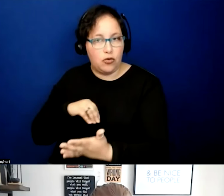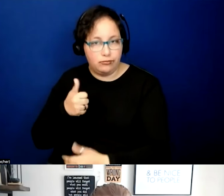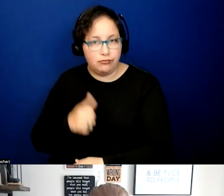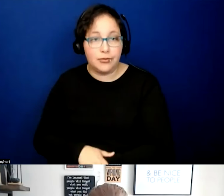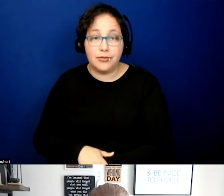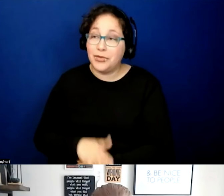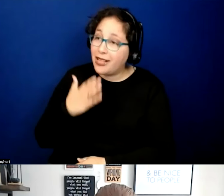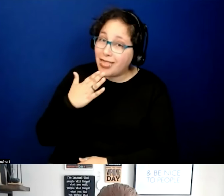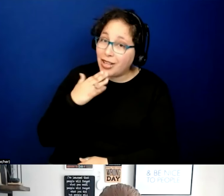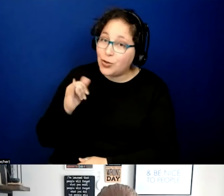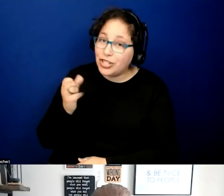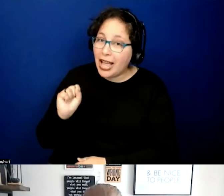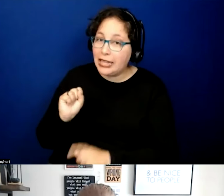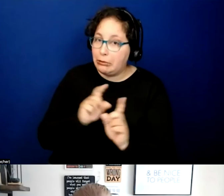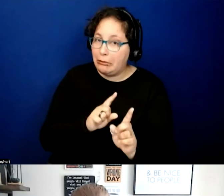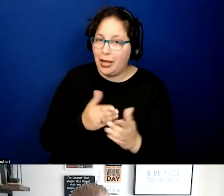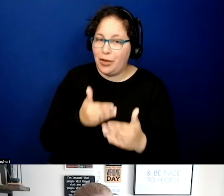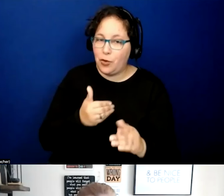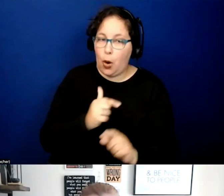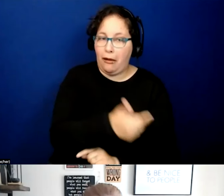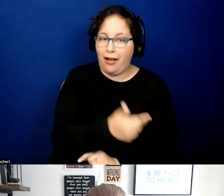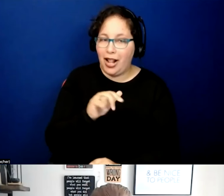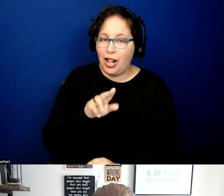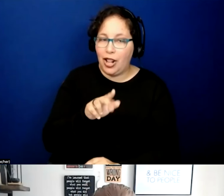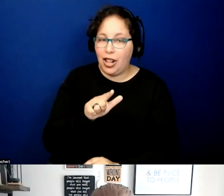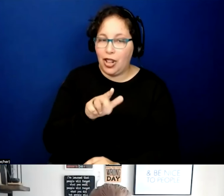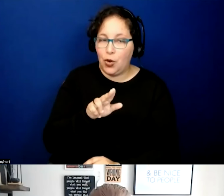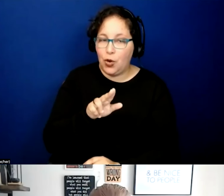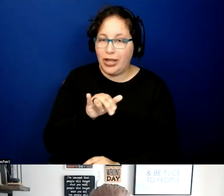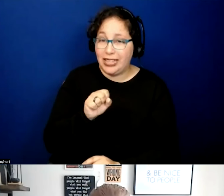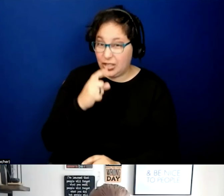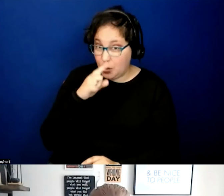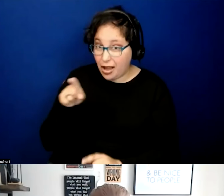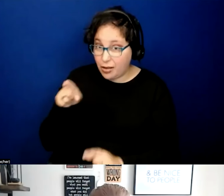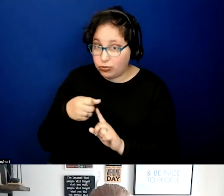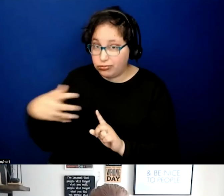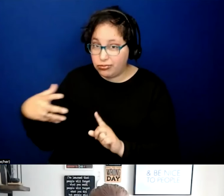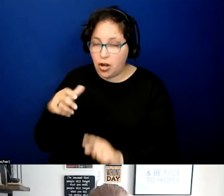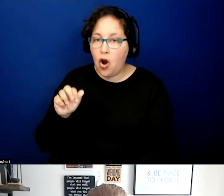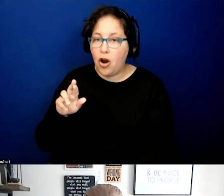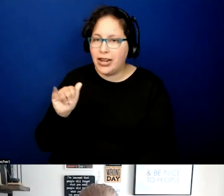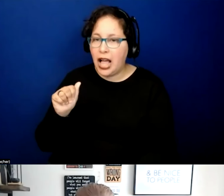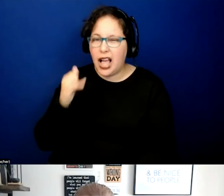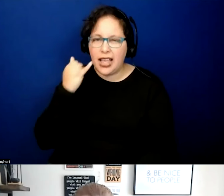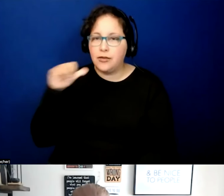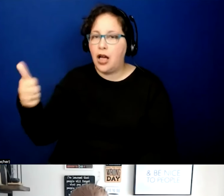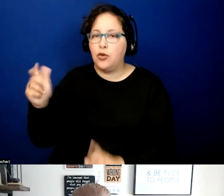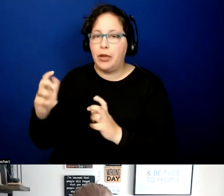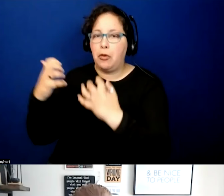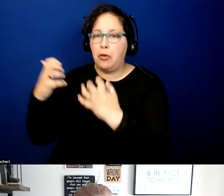Thanks, Jess. Before we turn it over to Luis, I just wanted to ask you if you could tell us a little bit about what ARIA is, just in case any of